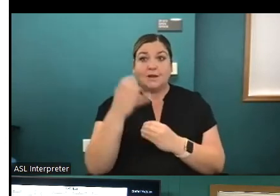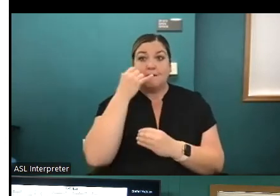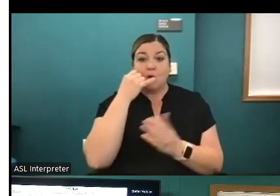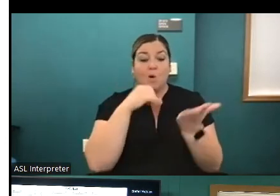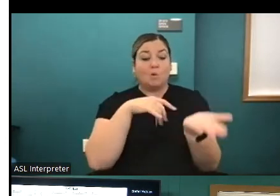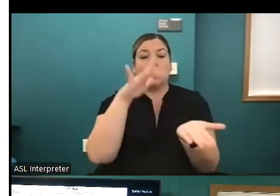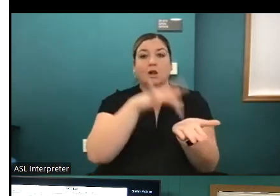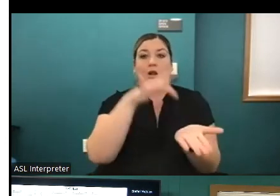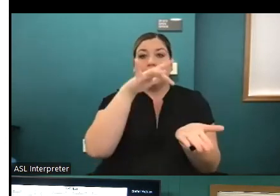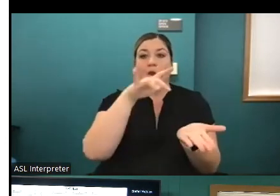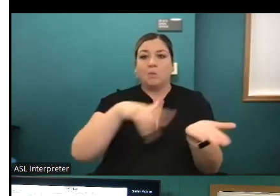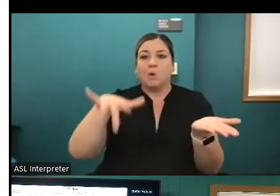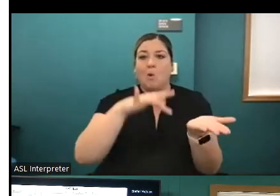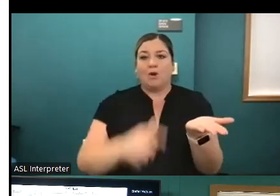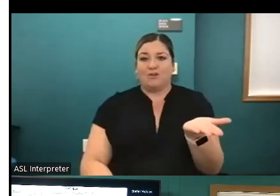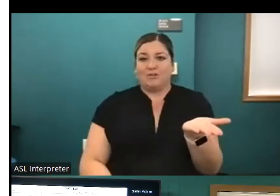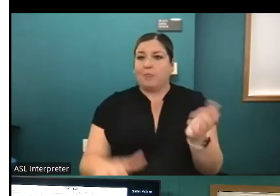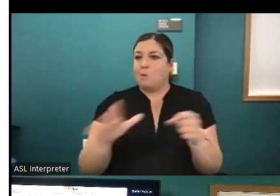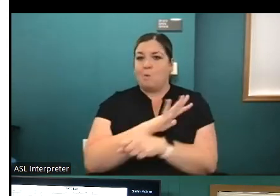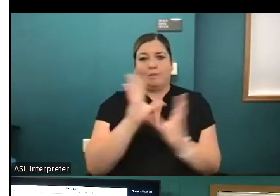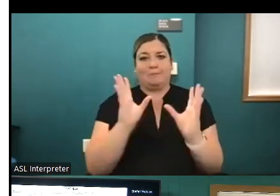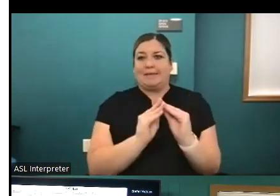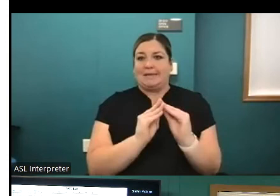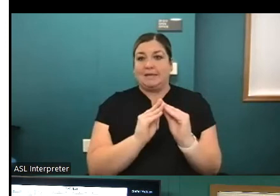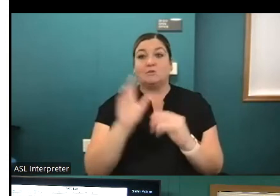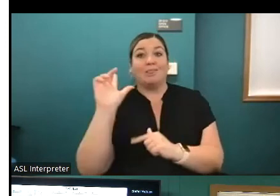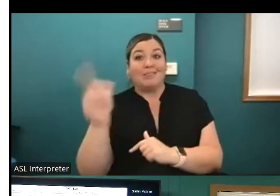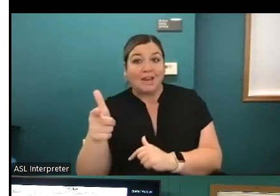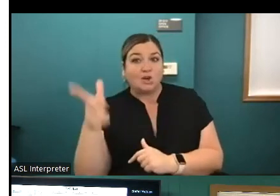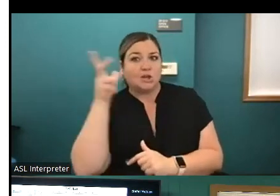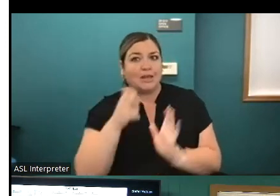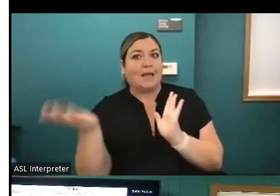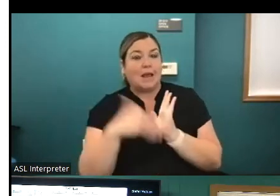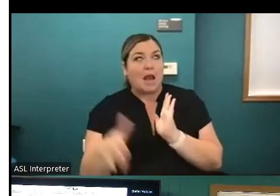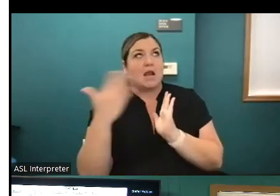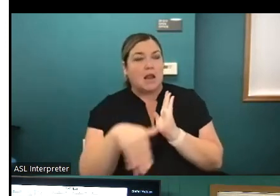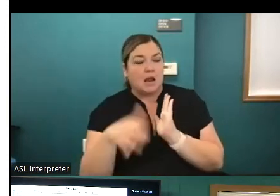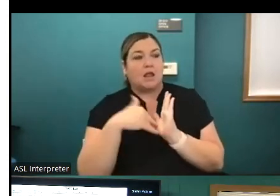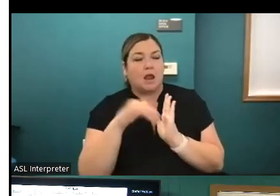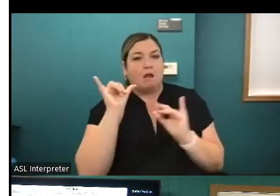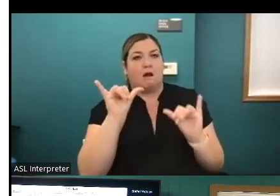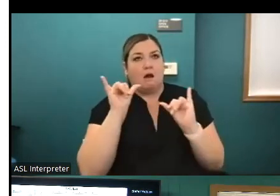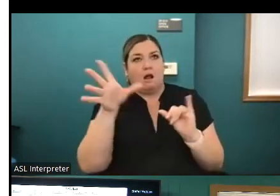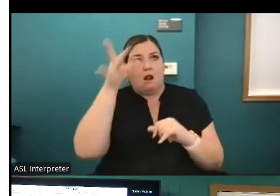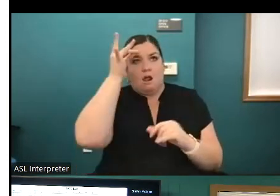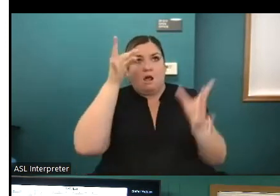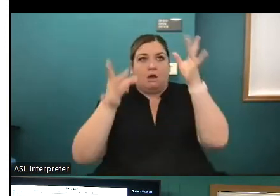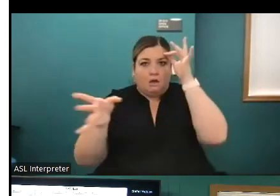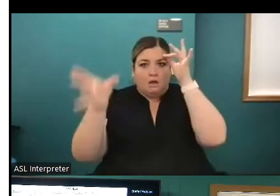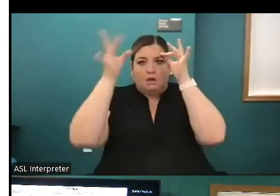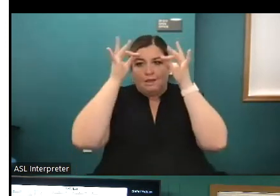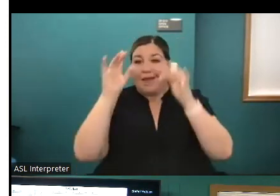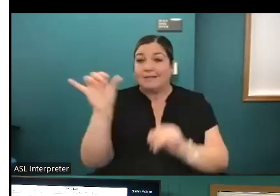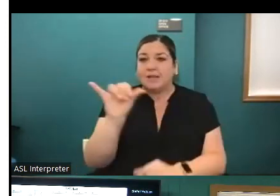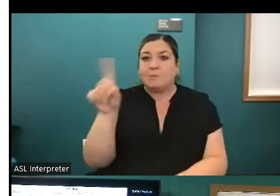your I phone have a lot of parents who do that. and record the whole thing, so you I can listen have to a it lot of parents who over and do over that. again to digest. Also, like if only mom is